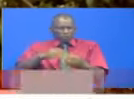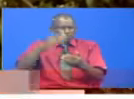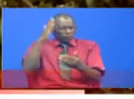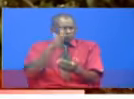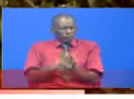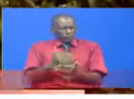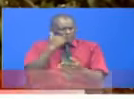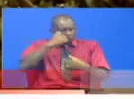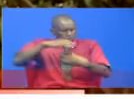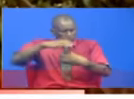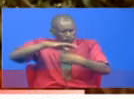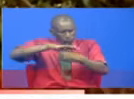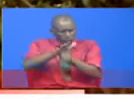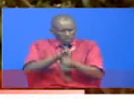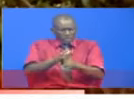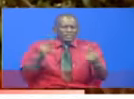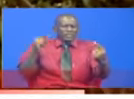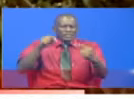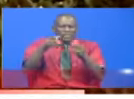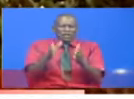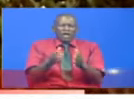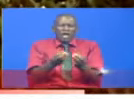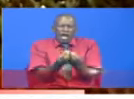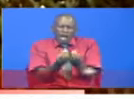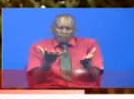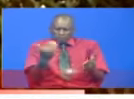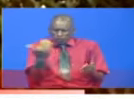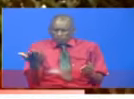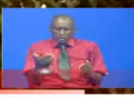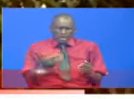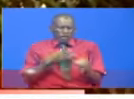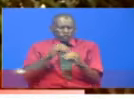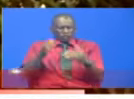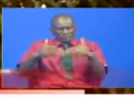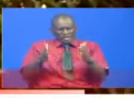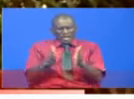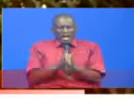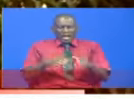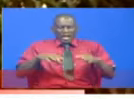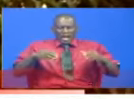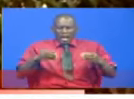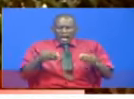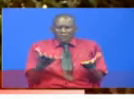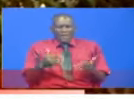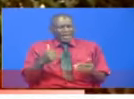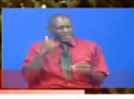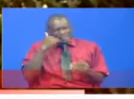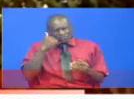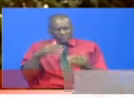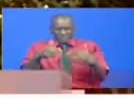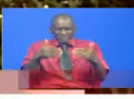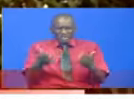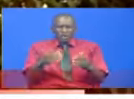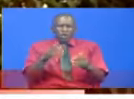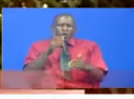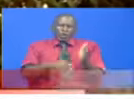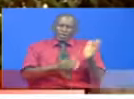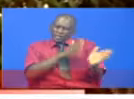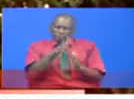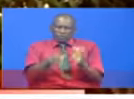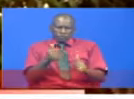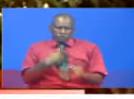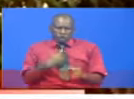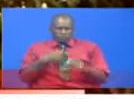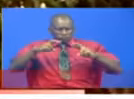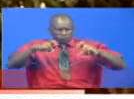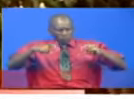far for the virus? How many are asymptomatic and symptomatic? And what are the measures that you've put in place? Because a recent study